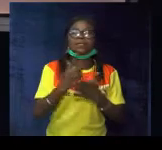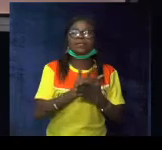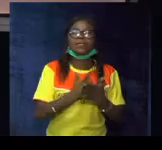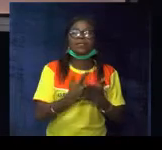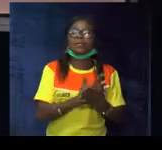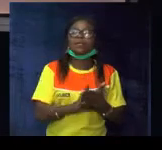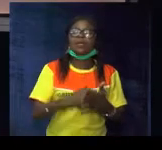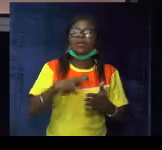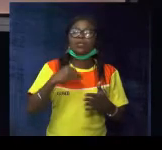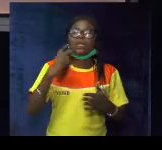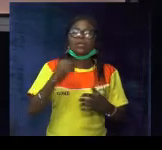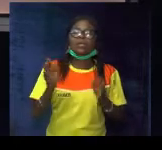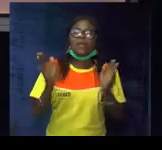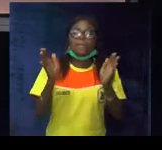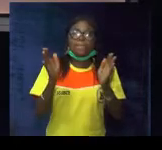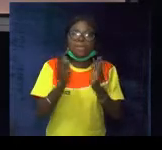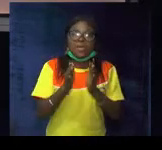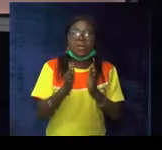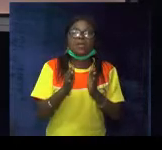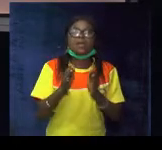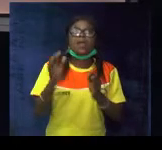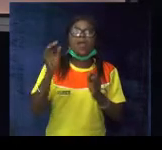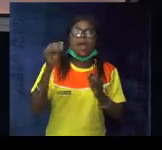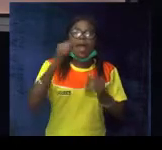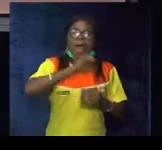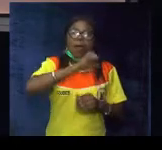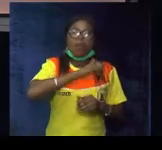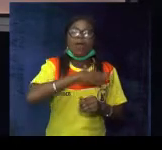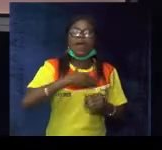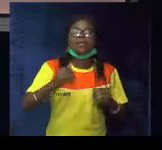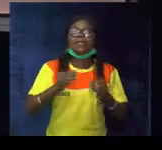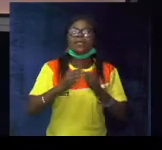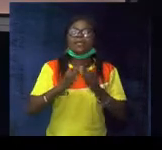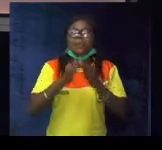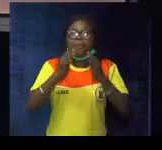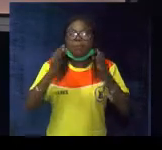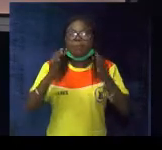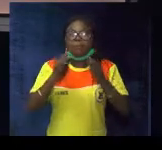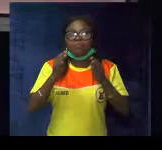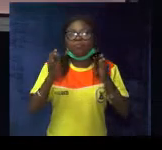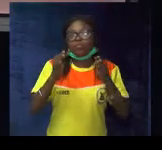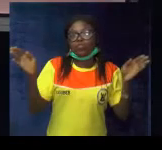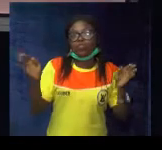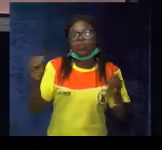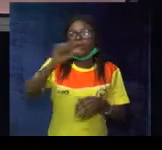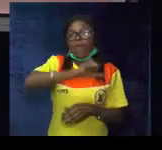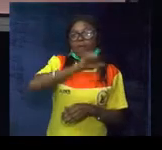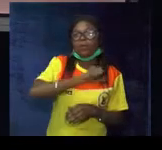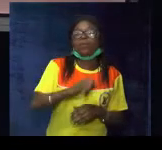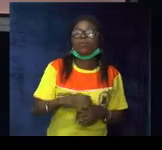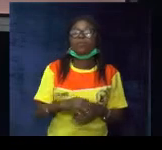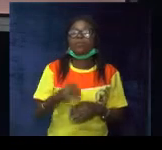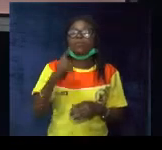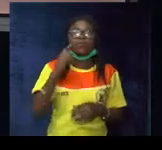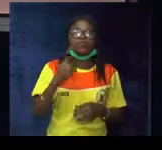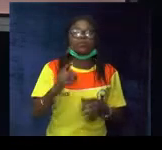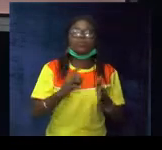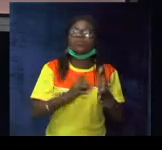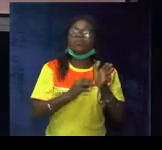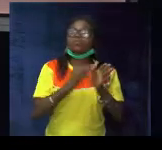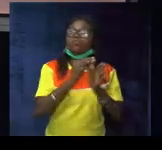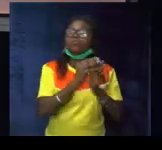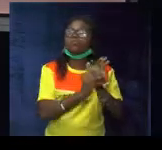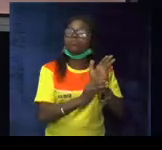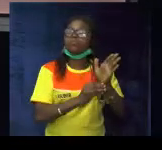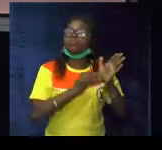angle and there is the small angle. And of course, this is the small angle. When they find the angle between the larger ends of the clock, so you